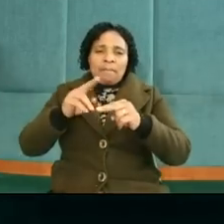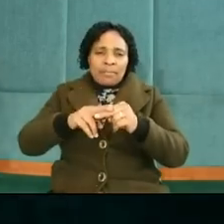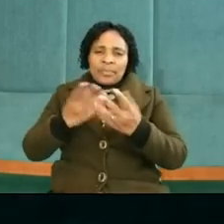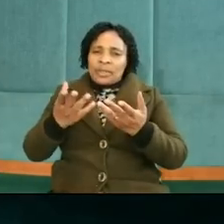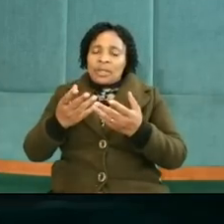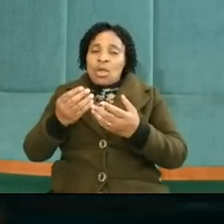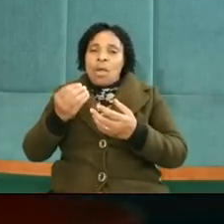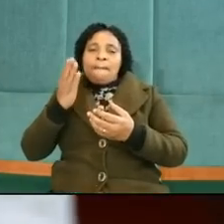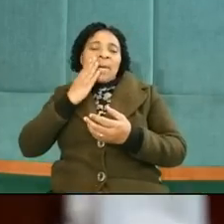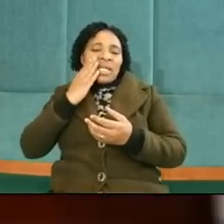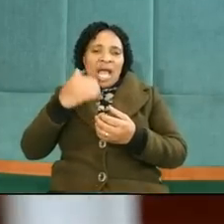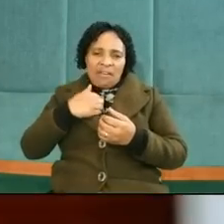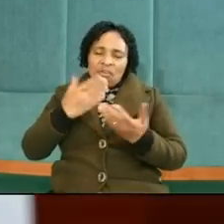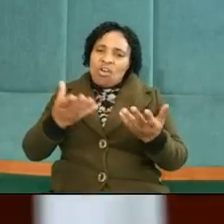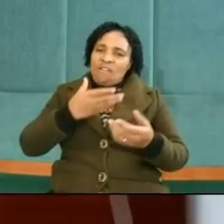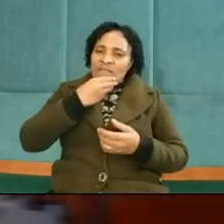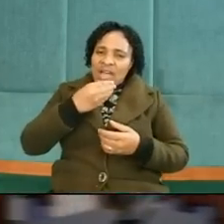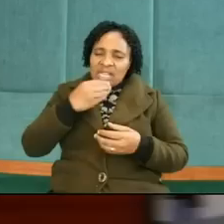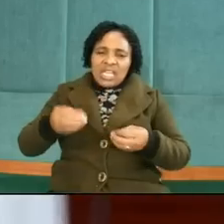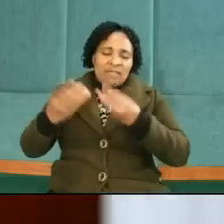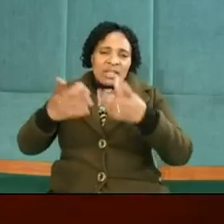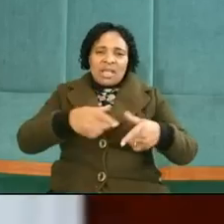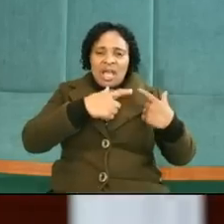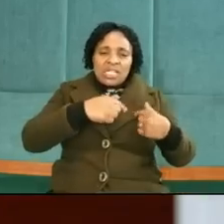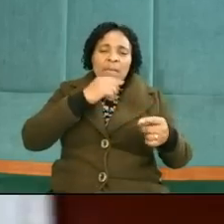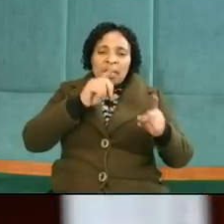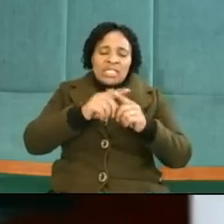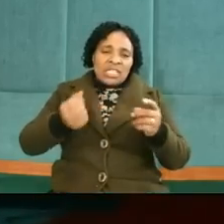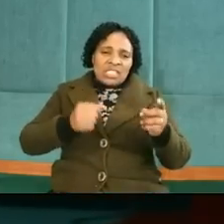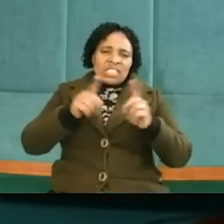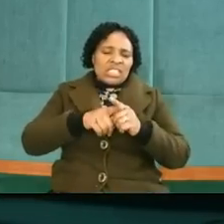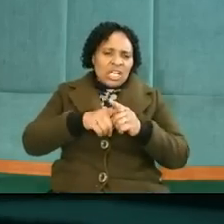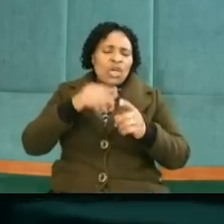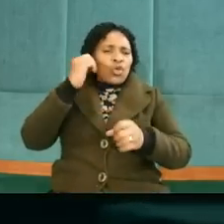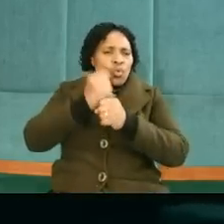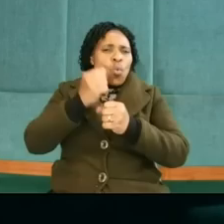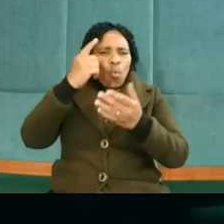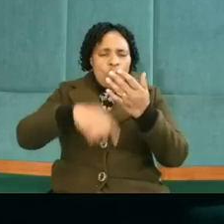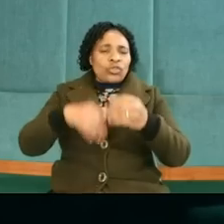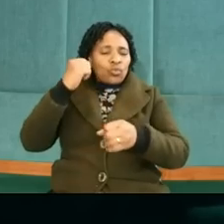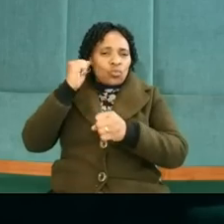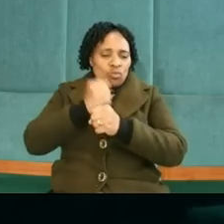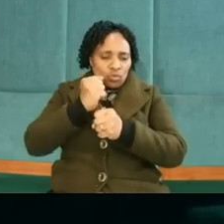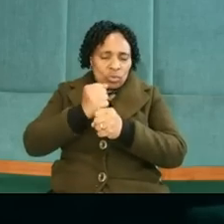not yet given their heart to the Lord. Or a papa, not yet given their heart to the Lord. Or a brother or a sister. Do what you can now.